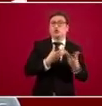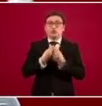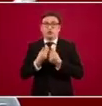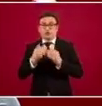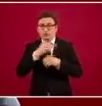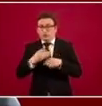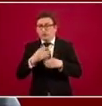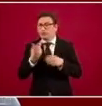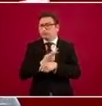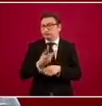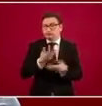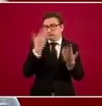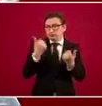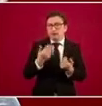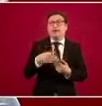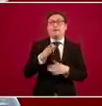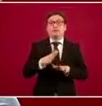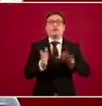they are not a